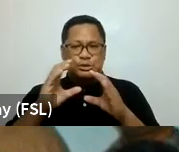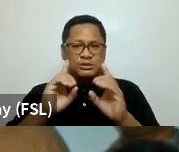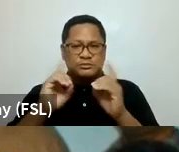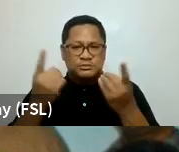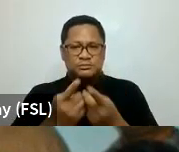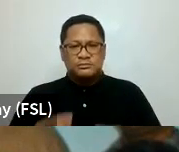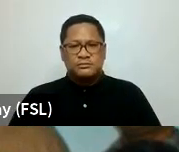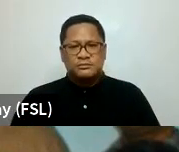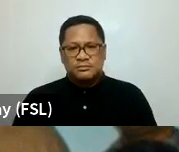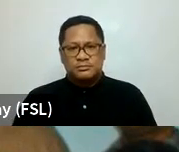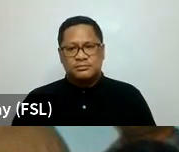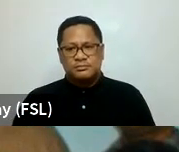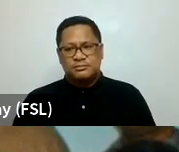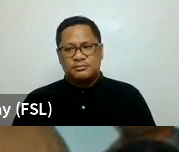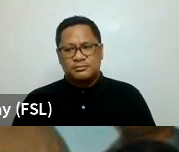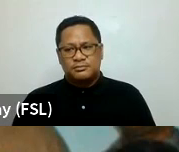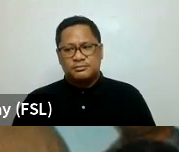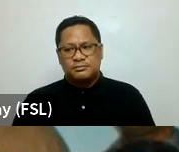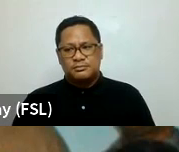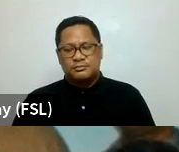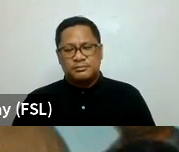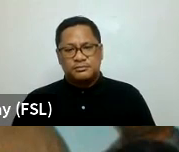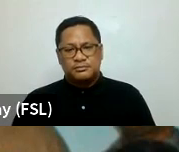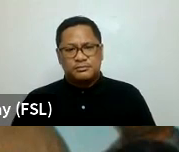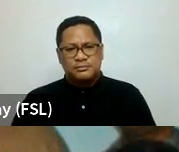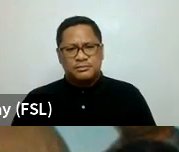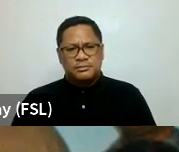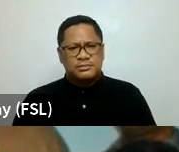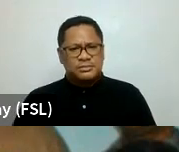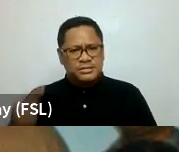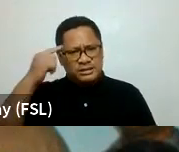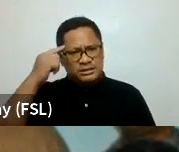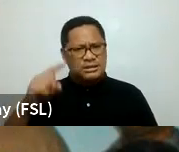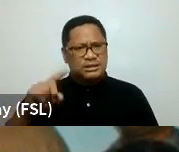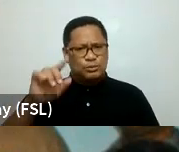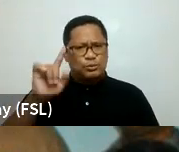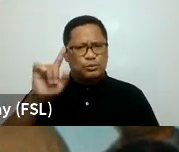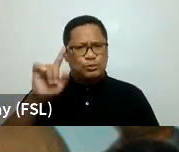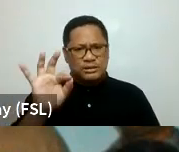So these are the simula ng